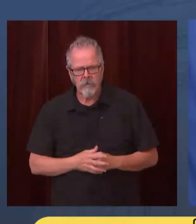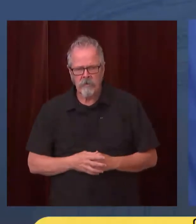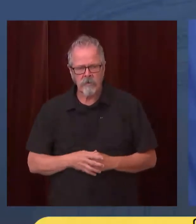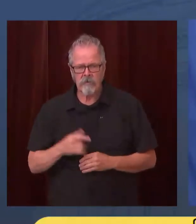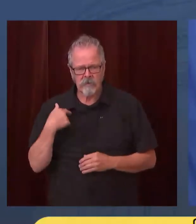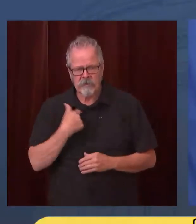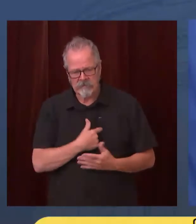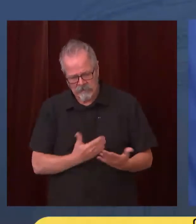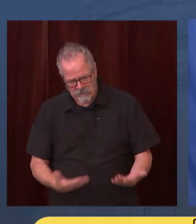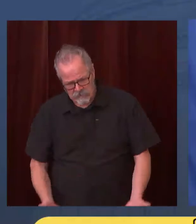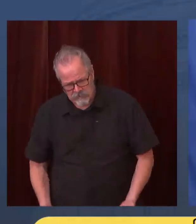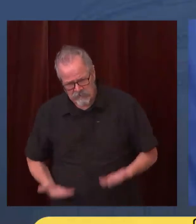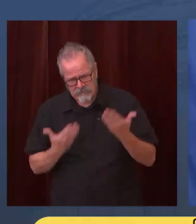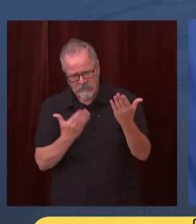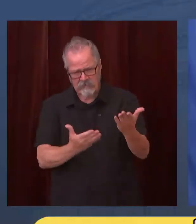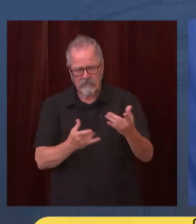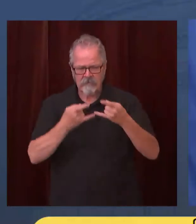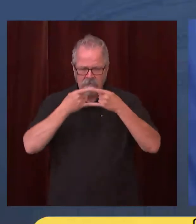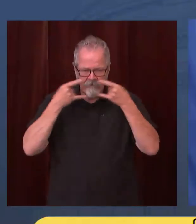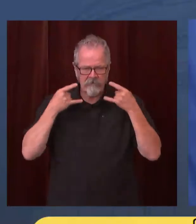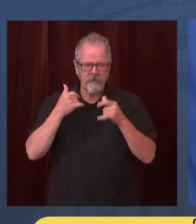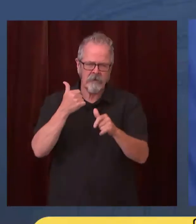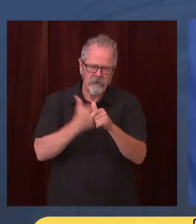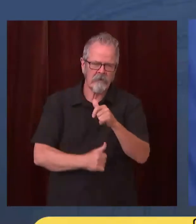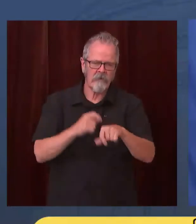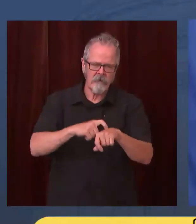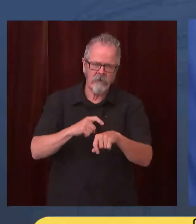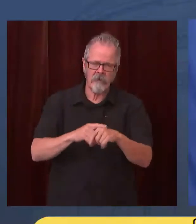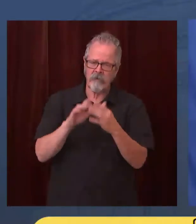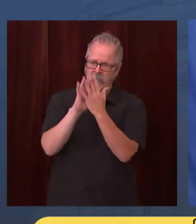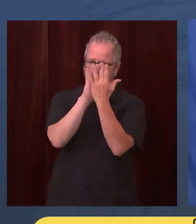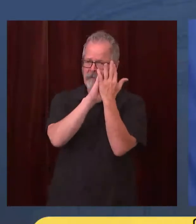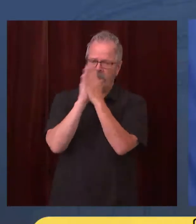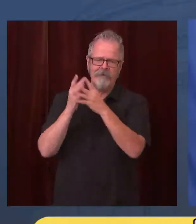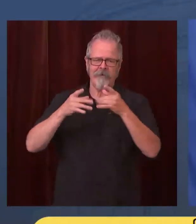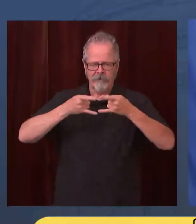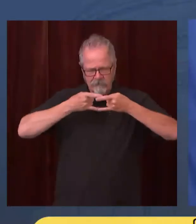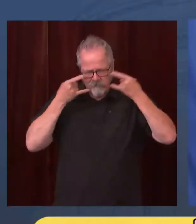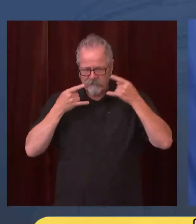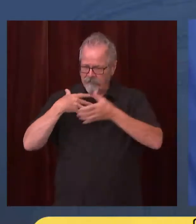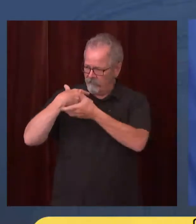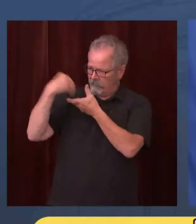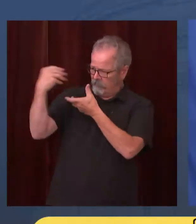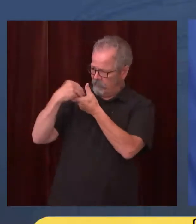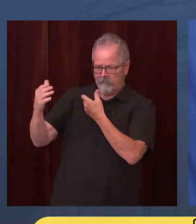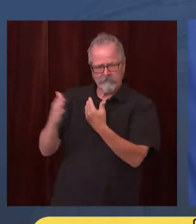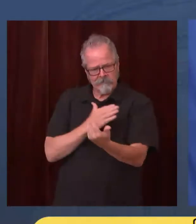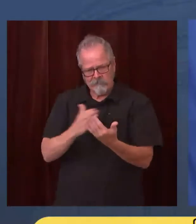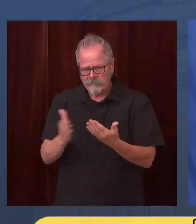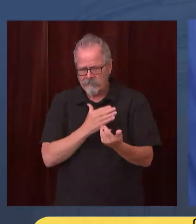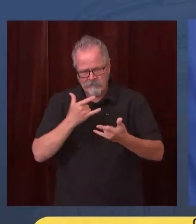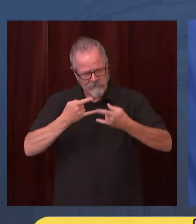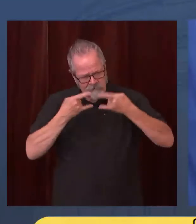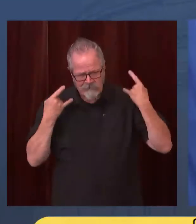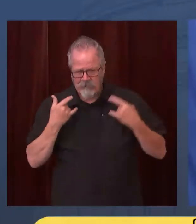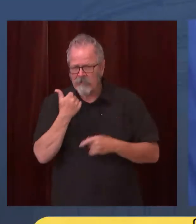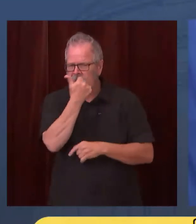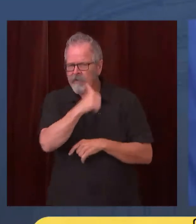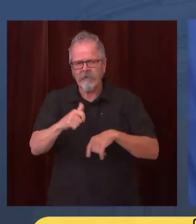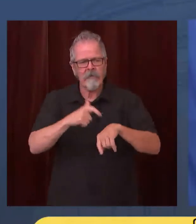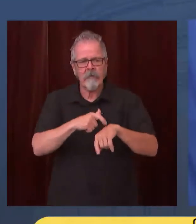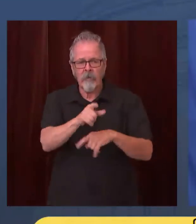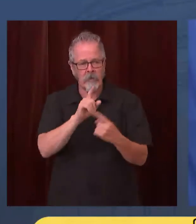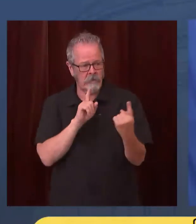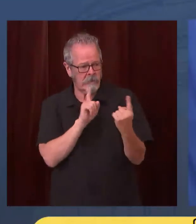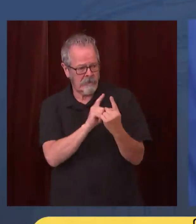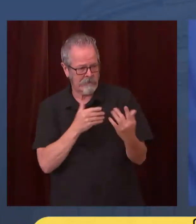setting, whether that's indoors or outdoors. If you're around somebody you don't know their vaccination status, or even if you know their vaccination status, but you are